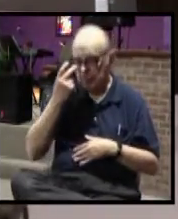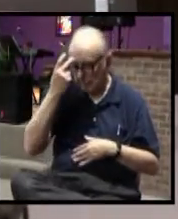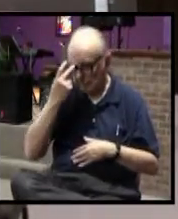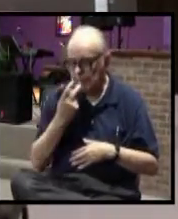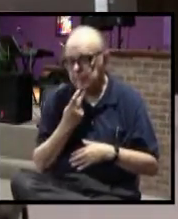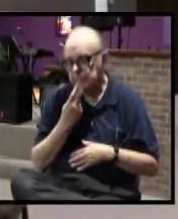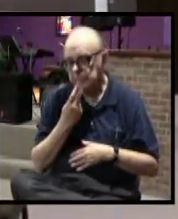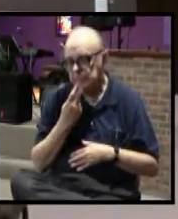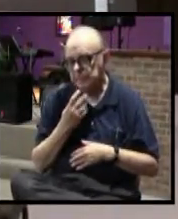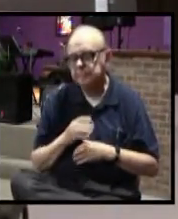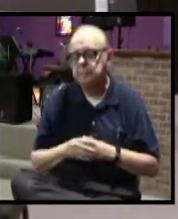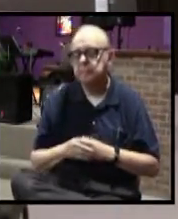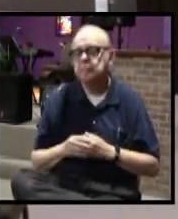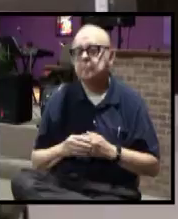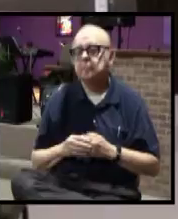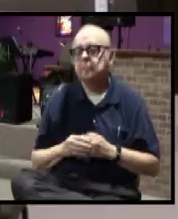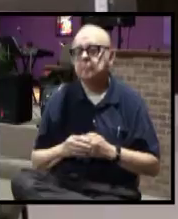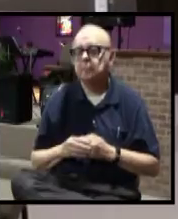parents.